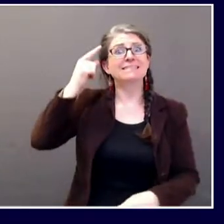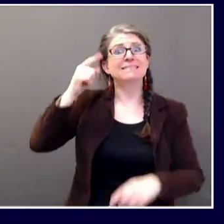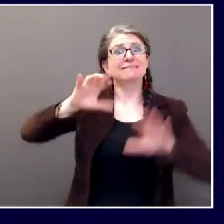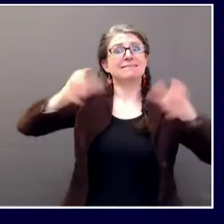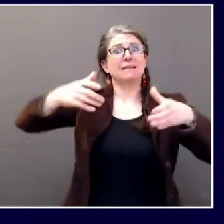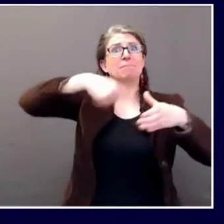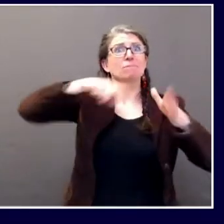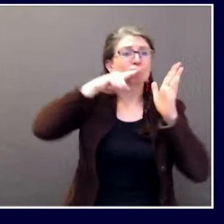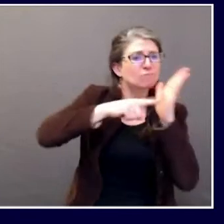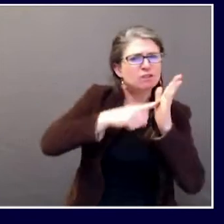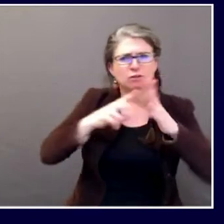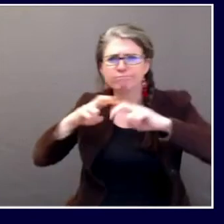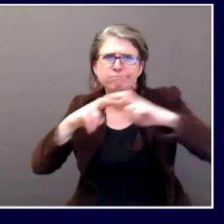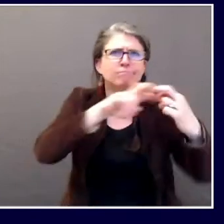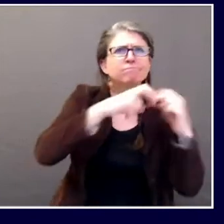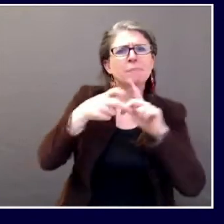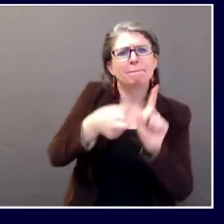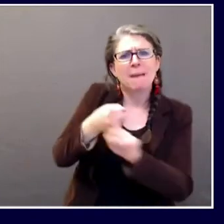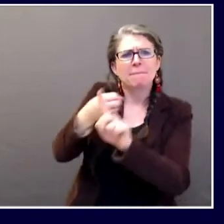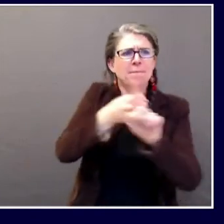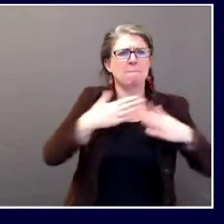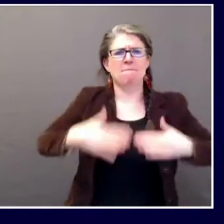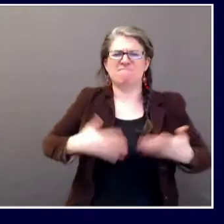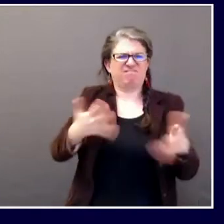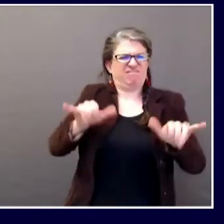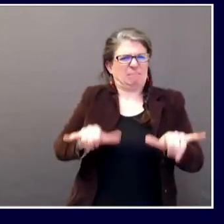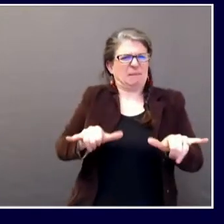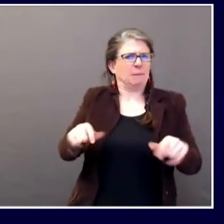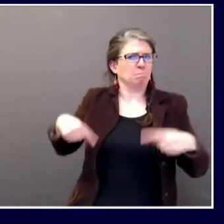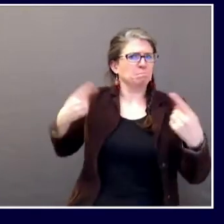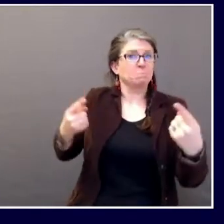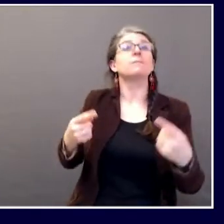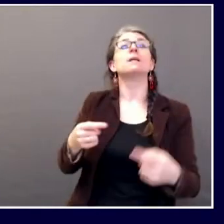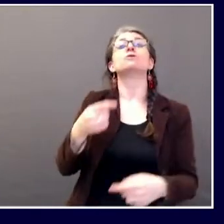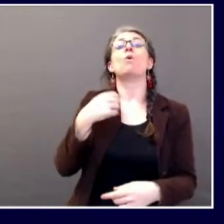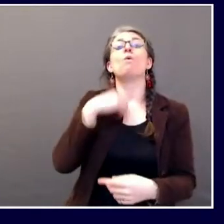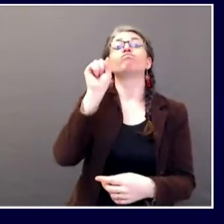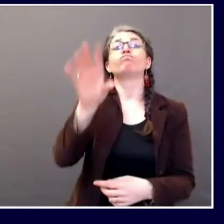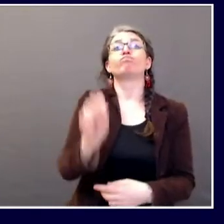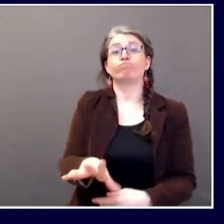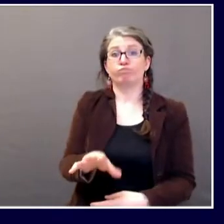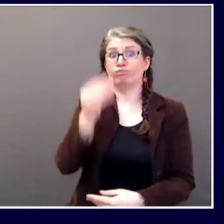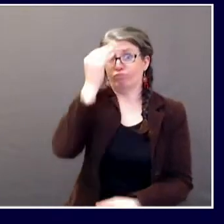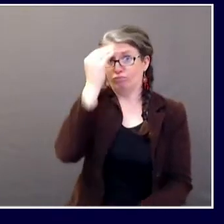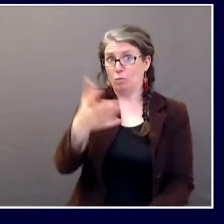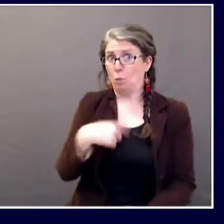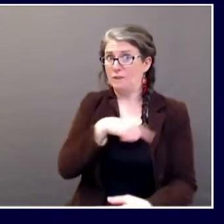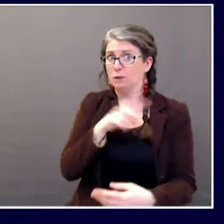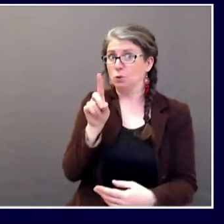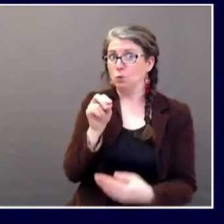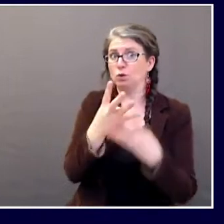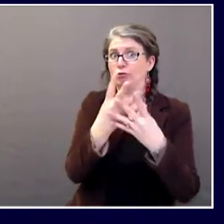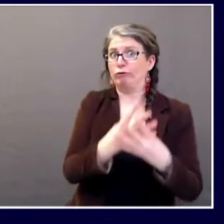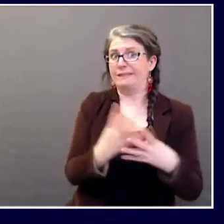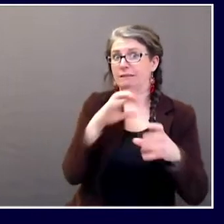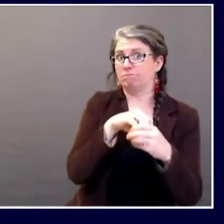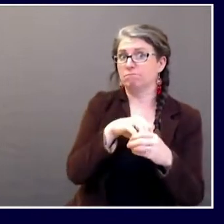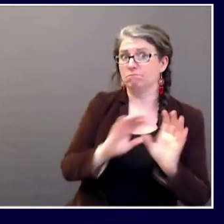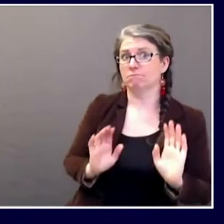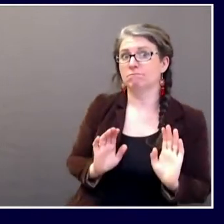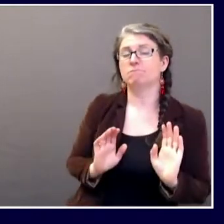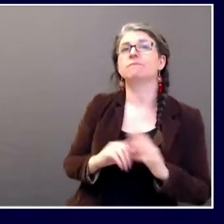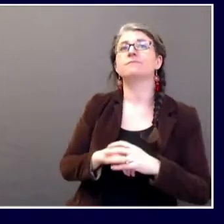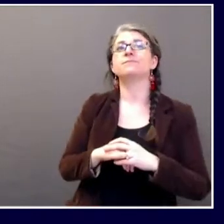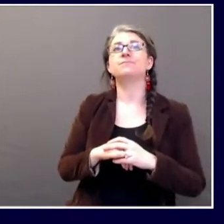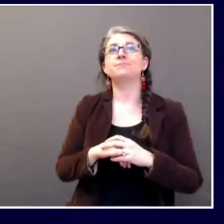samples of a subset of the positive results that we get, not just from the Maine CDC lab, but we're working to do so with labs across the